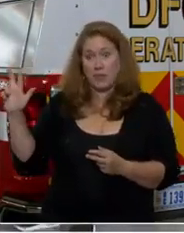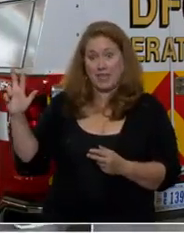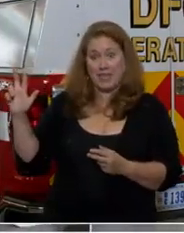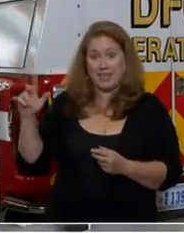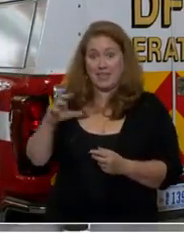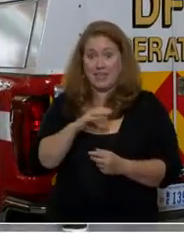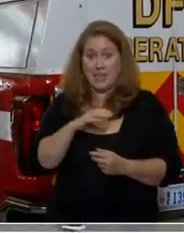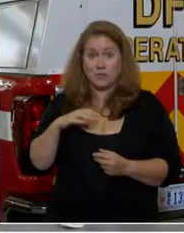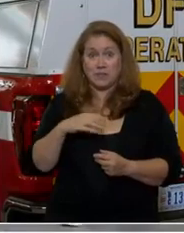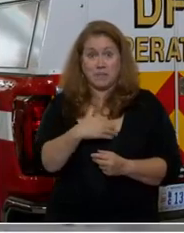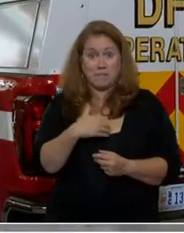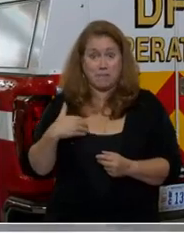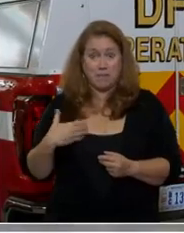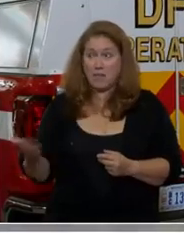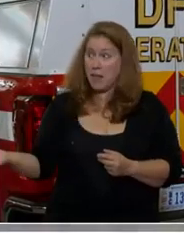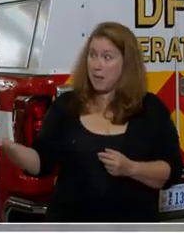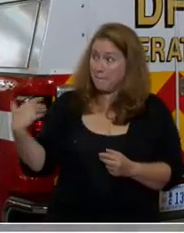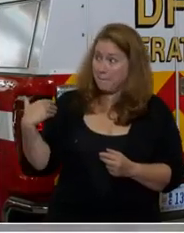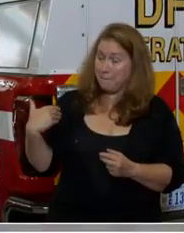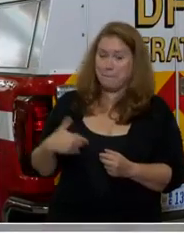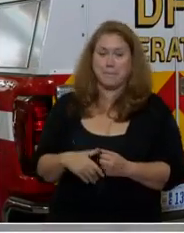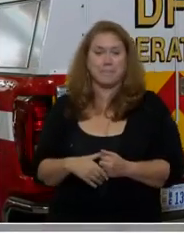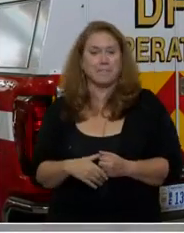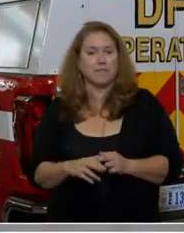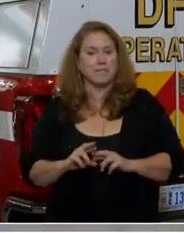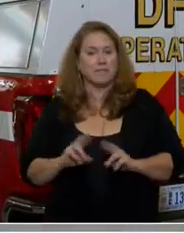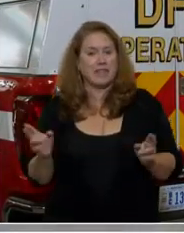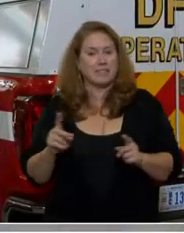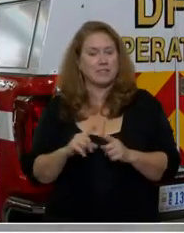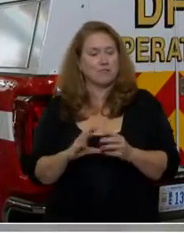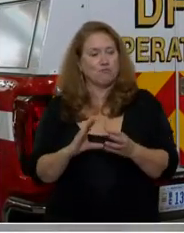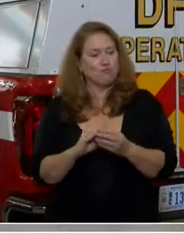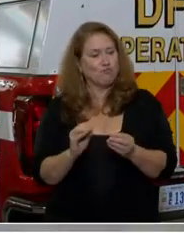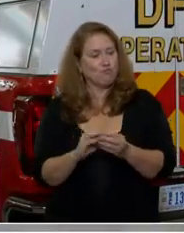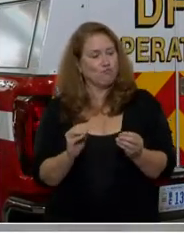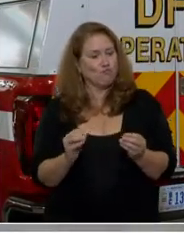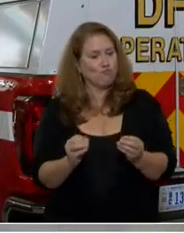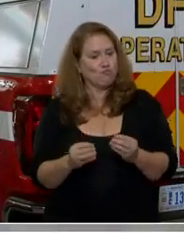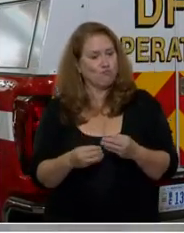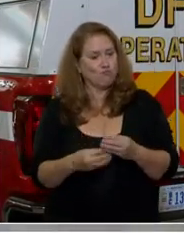make some remarks. Mr. Chairman can make some remarks on behalf of the council. Thank you.